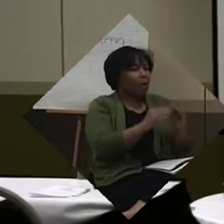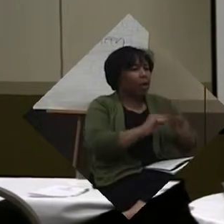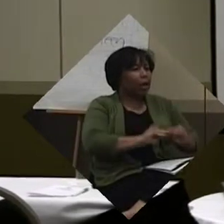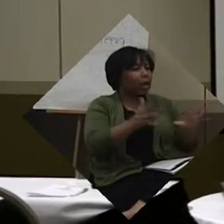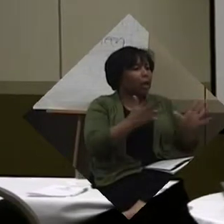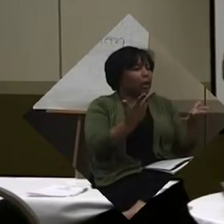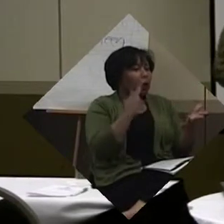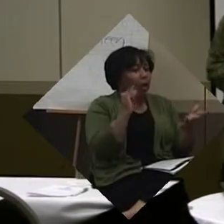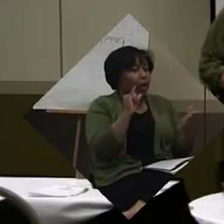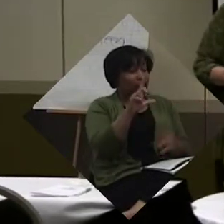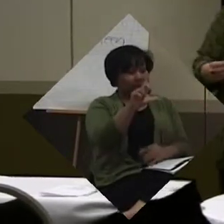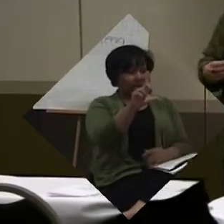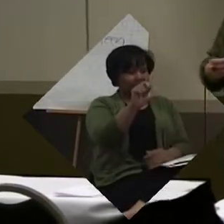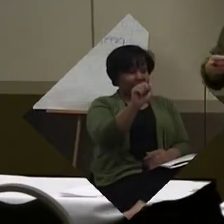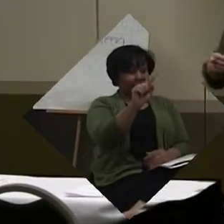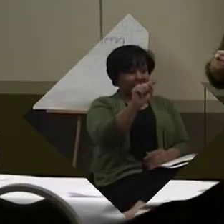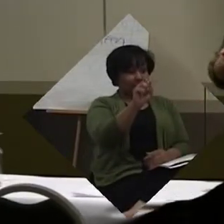clearly. Latency.